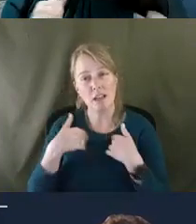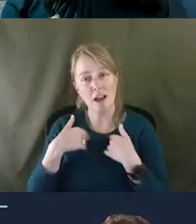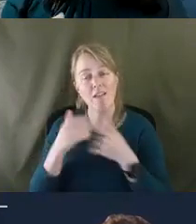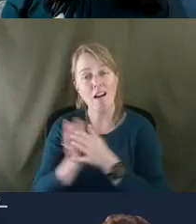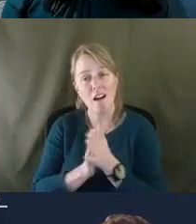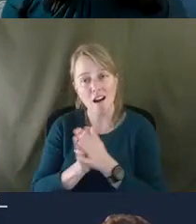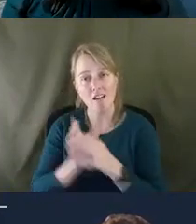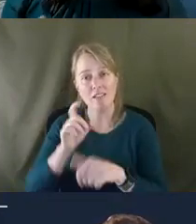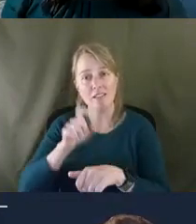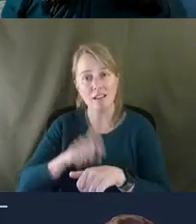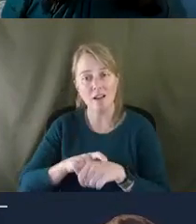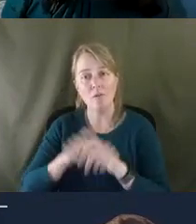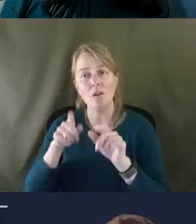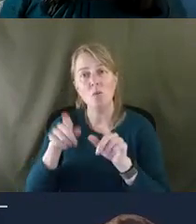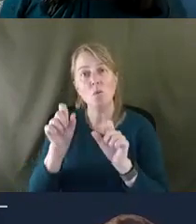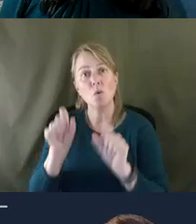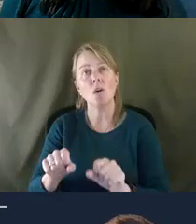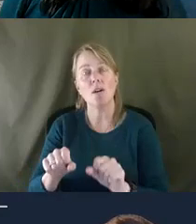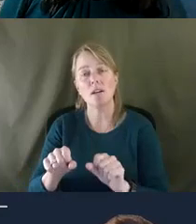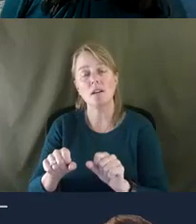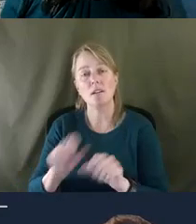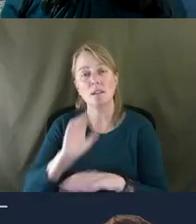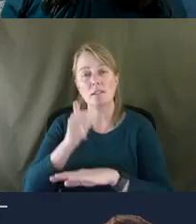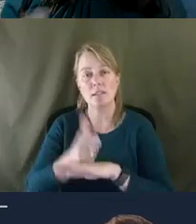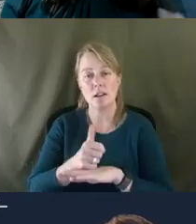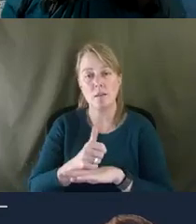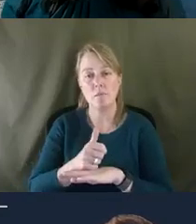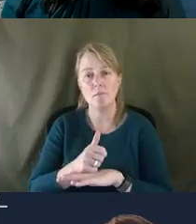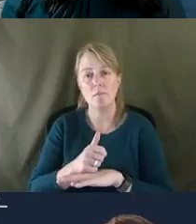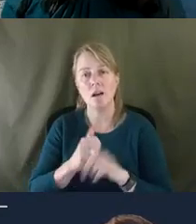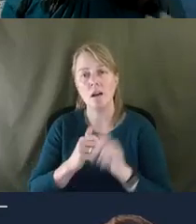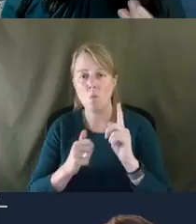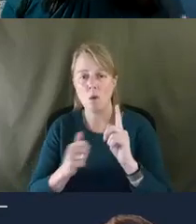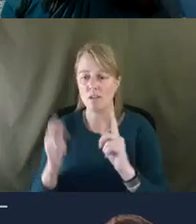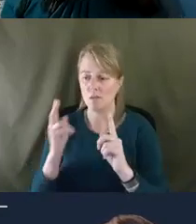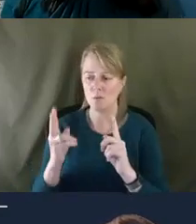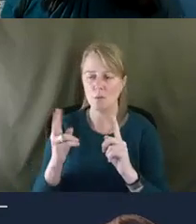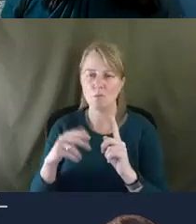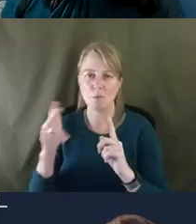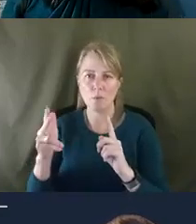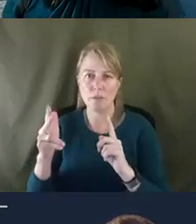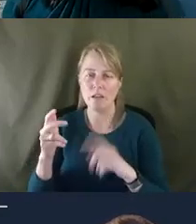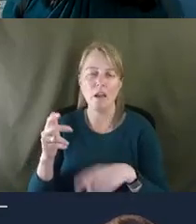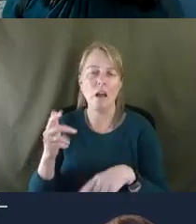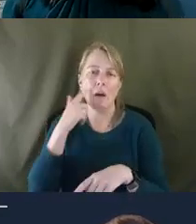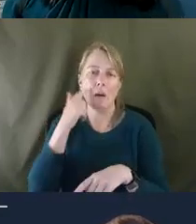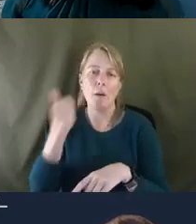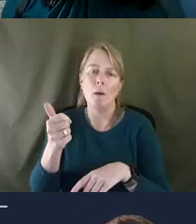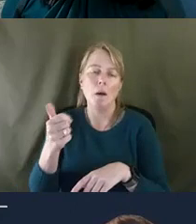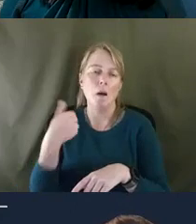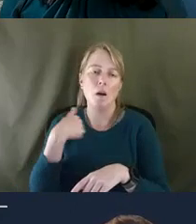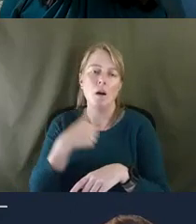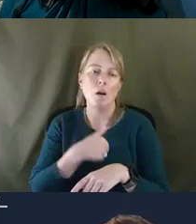out and do it, you could totally set it up. So you just have to evaluate that on your own. We don't do that, but it's not out of the